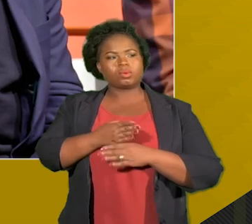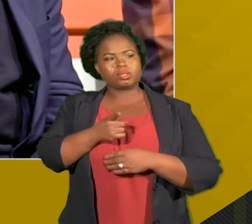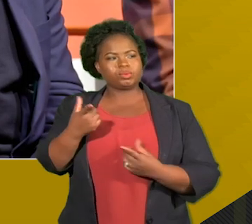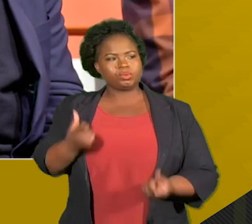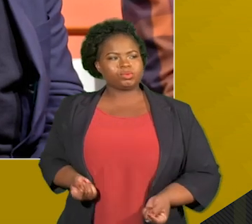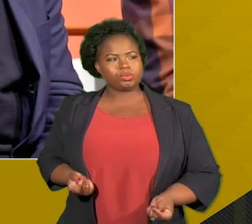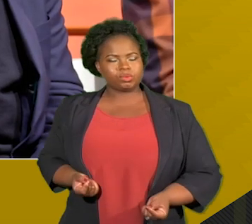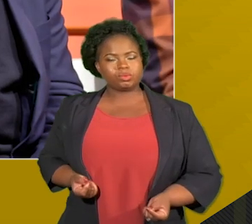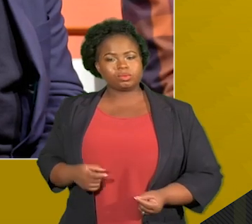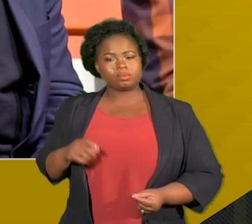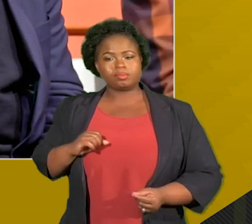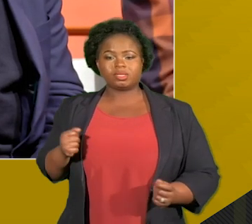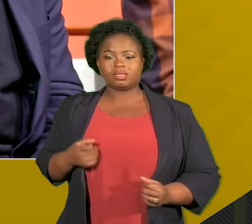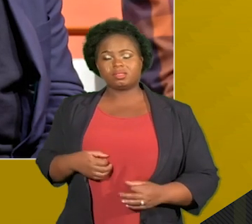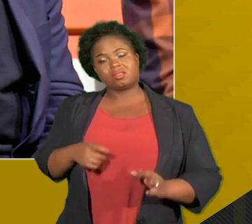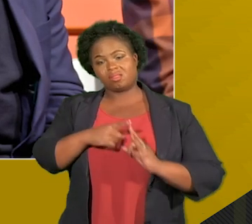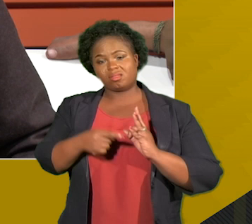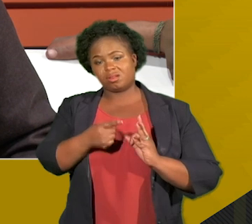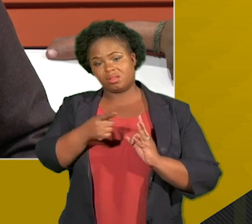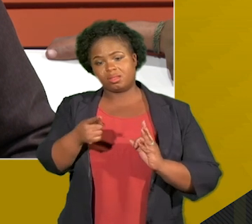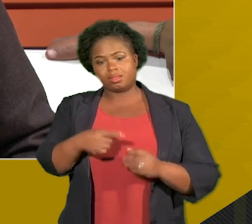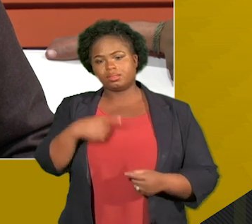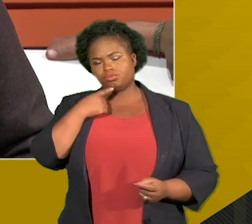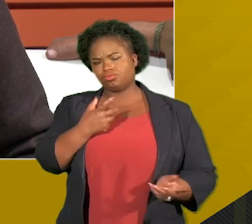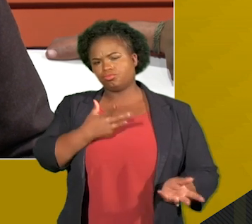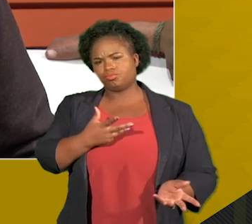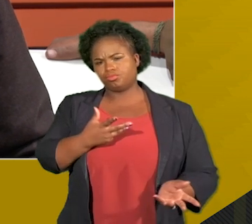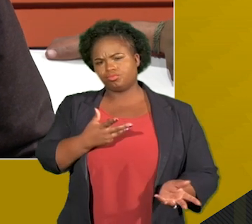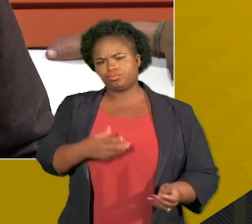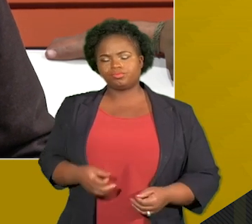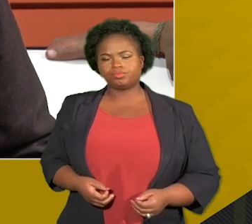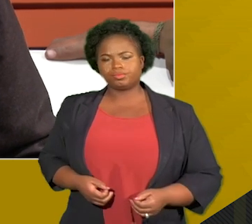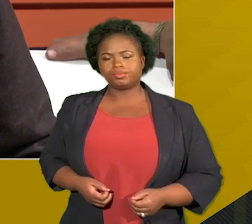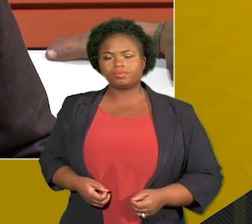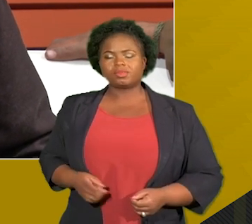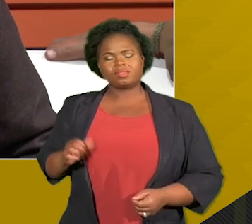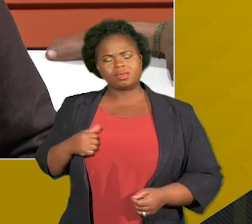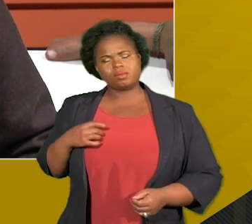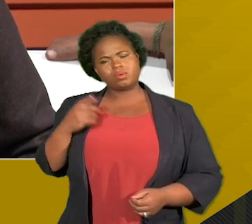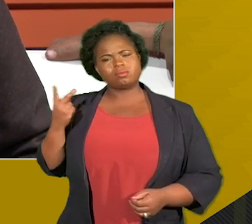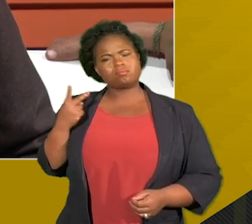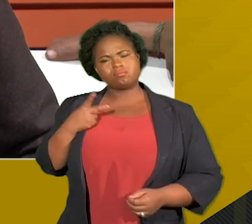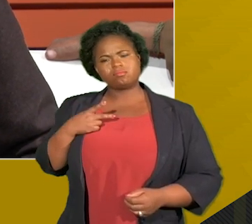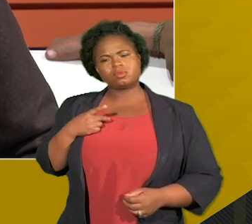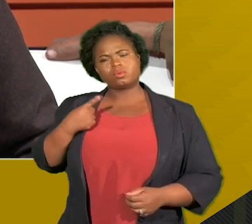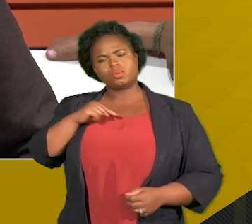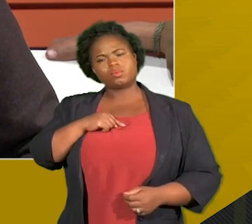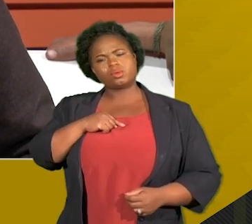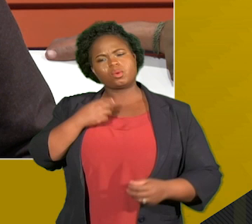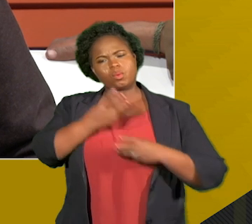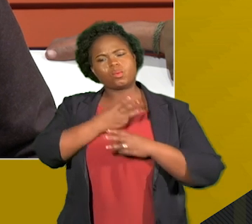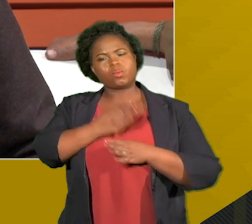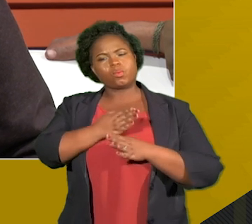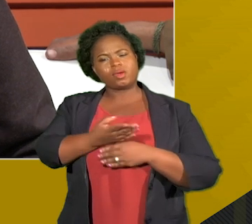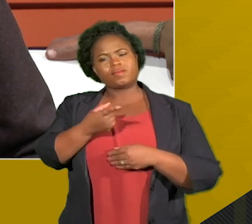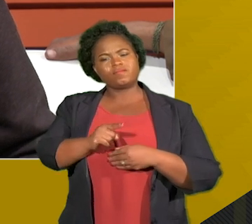the three core members of our studio pretty much produced. Sure. So at that point, we realized if we're working for these prominent artists in